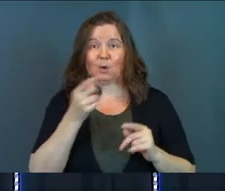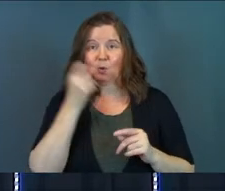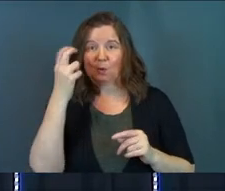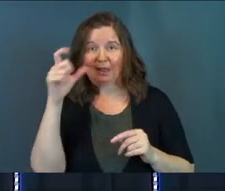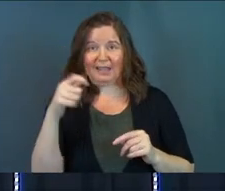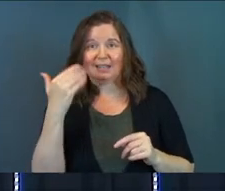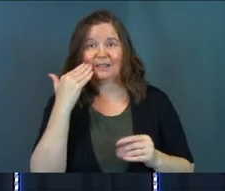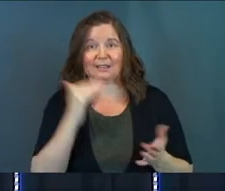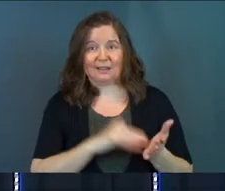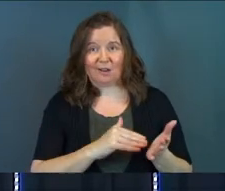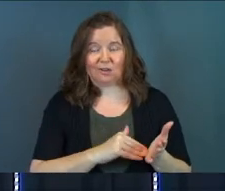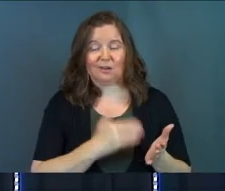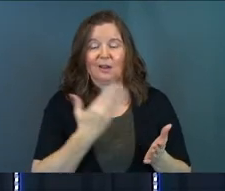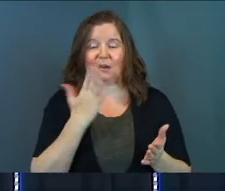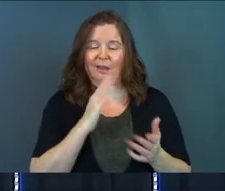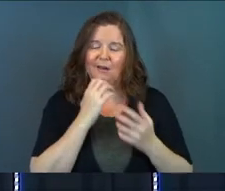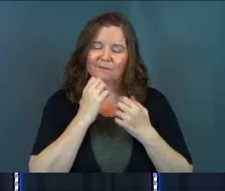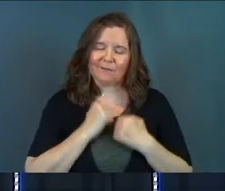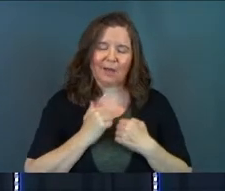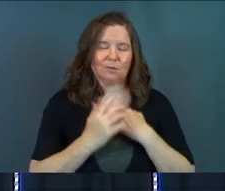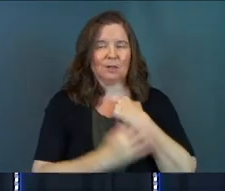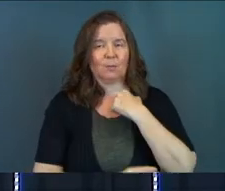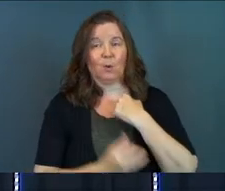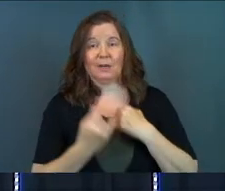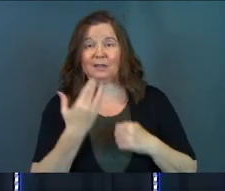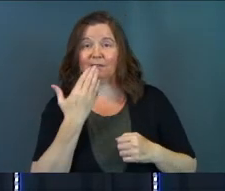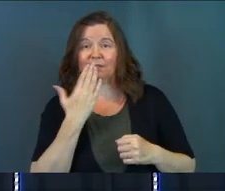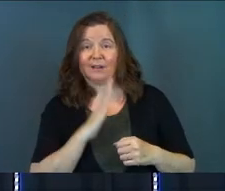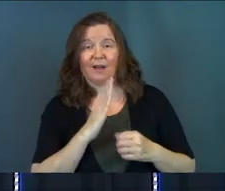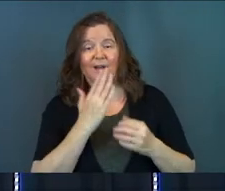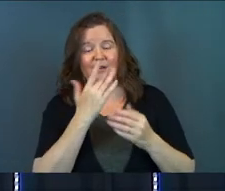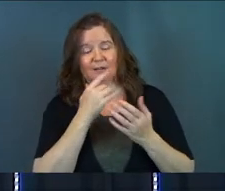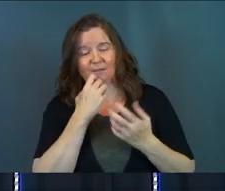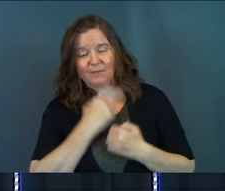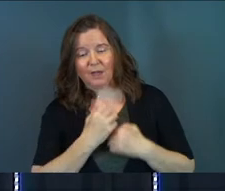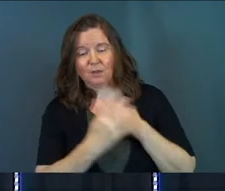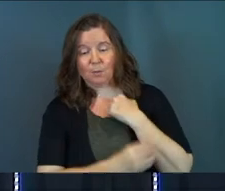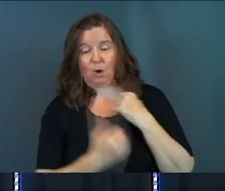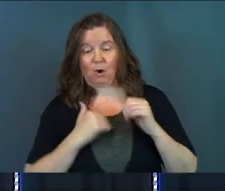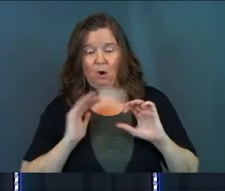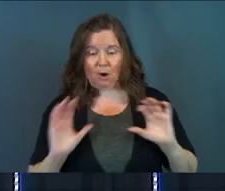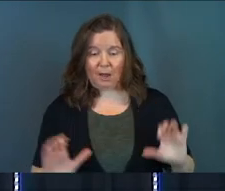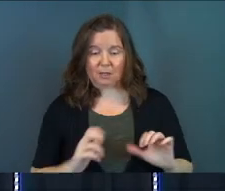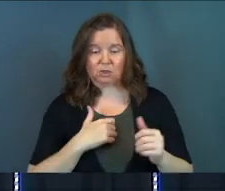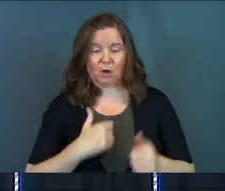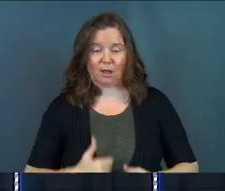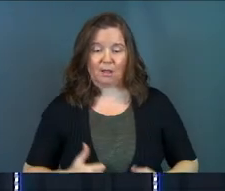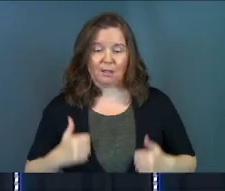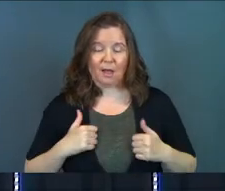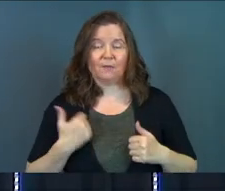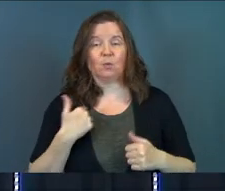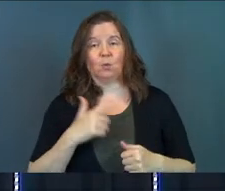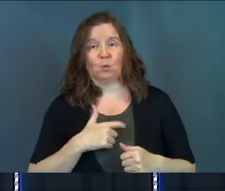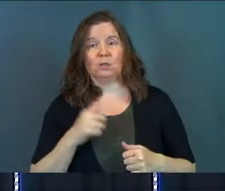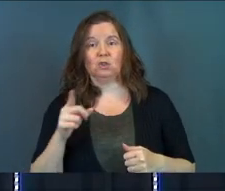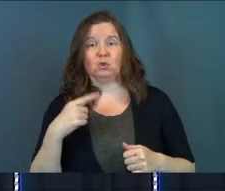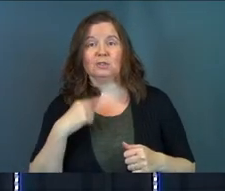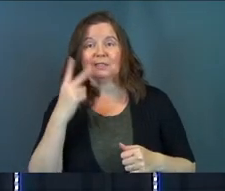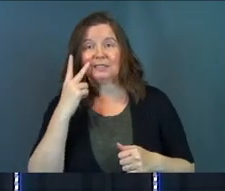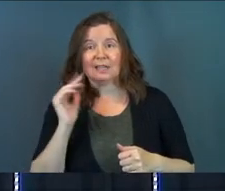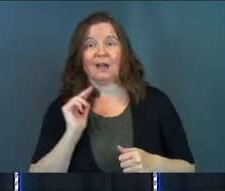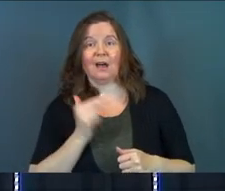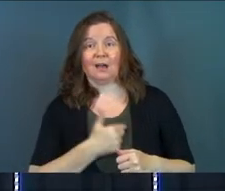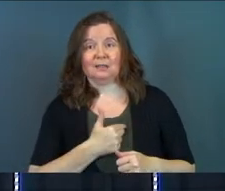doctor. And God values the poor. And if God values the poor, then in our actions and in our life, in our Christian ministry, you should